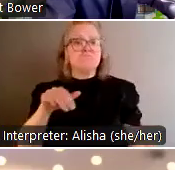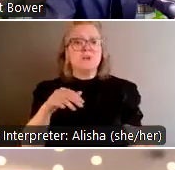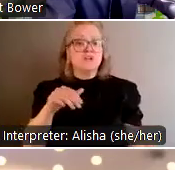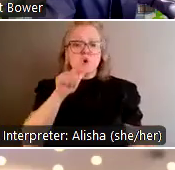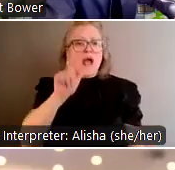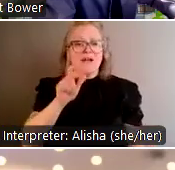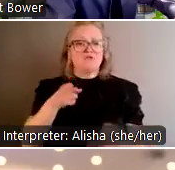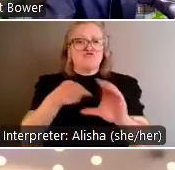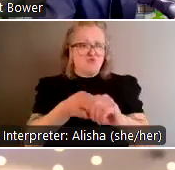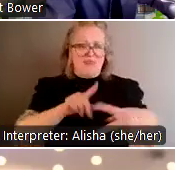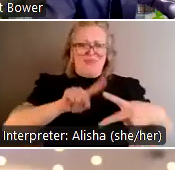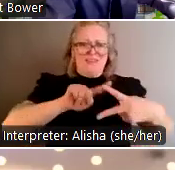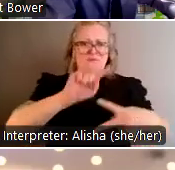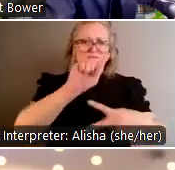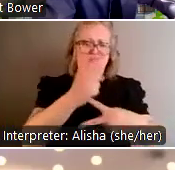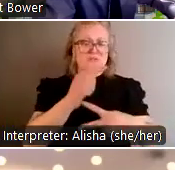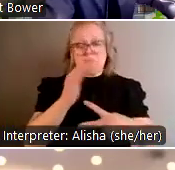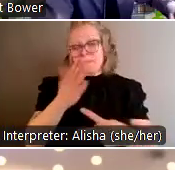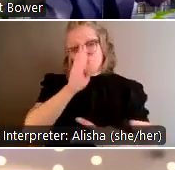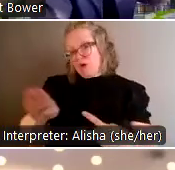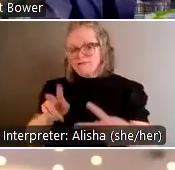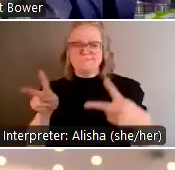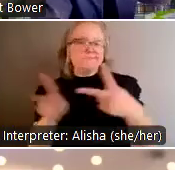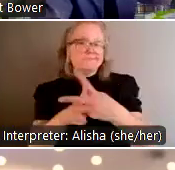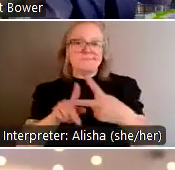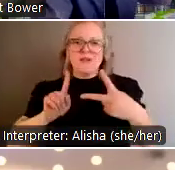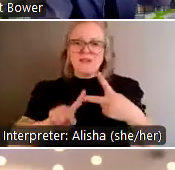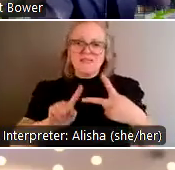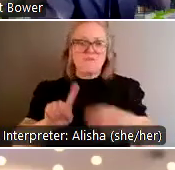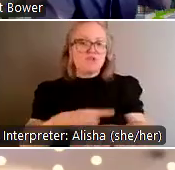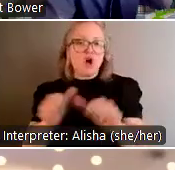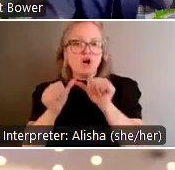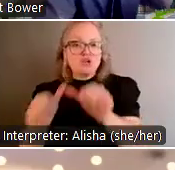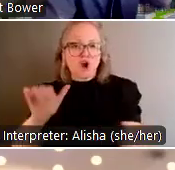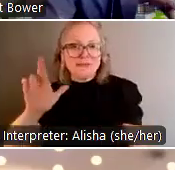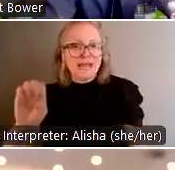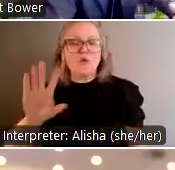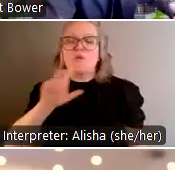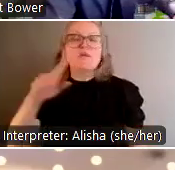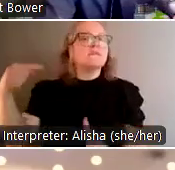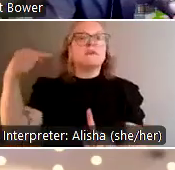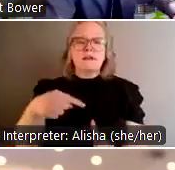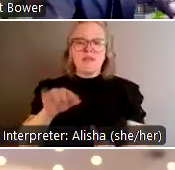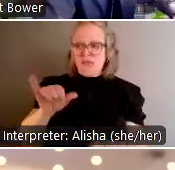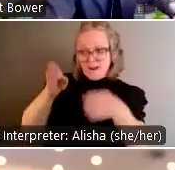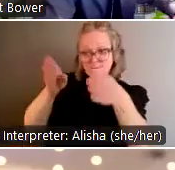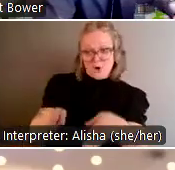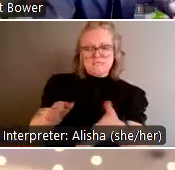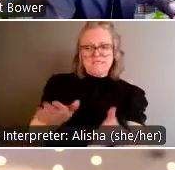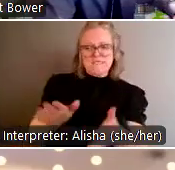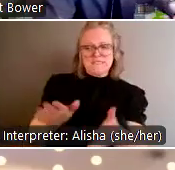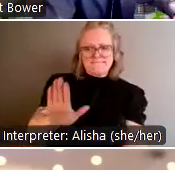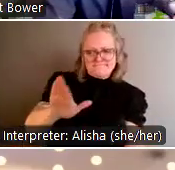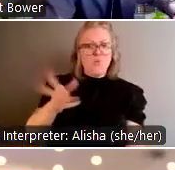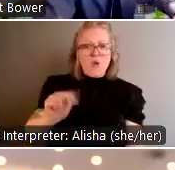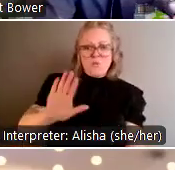acute first. There is the possibility of going to the long-term care. It really is all about, the individual, how long ago it